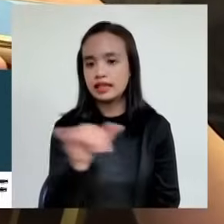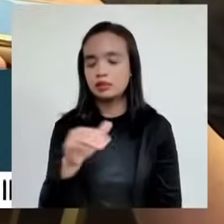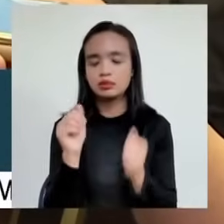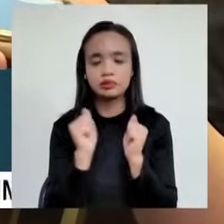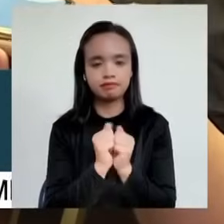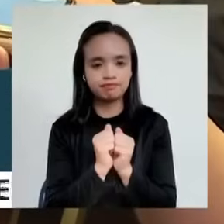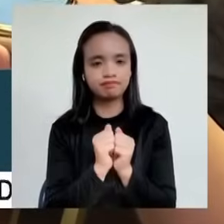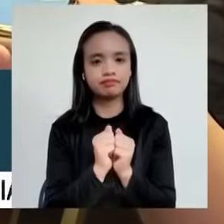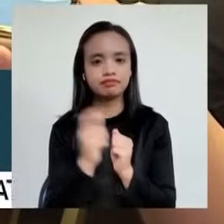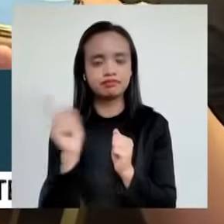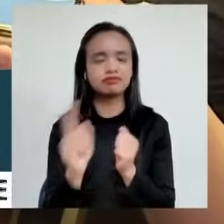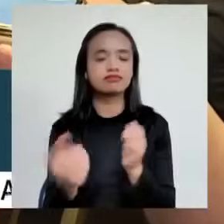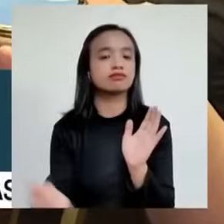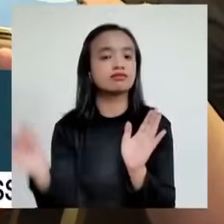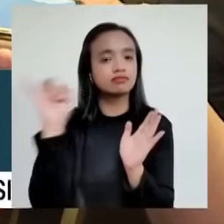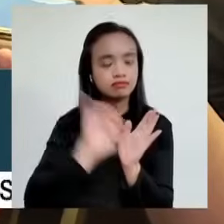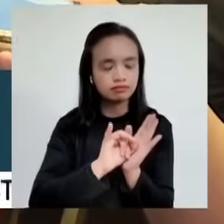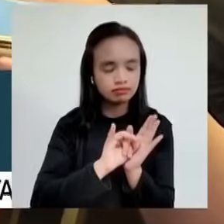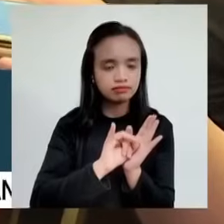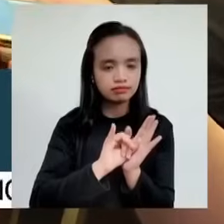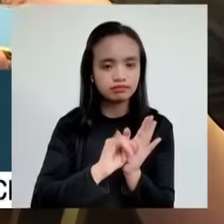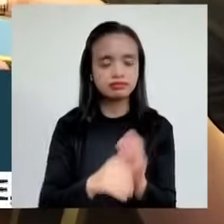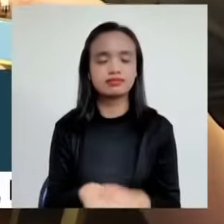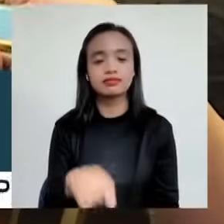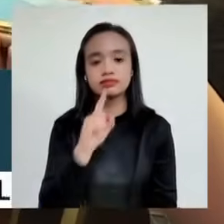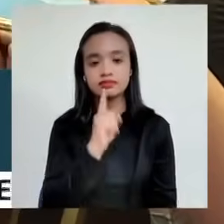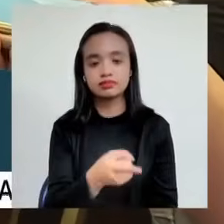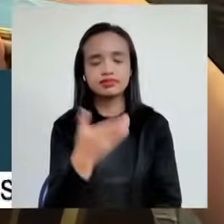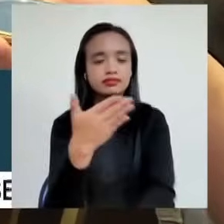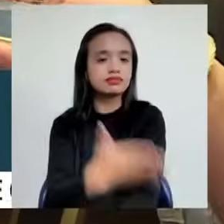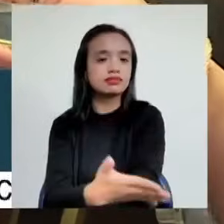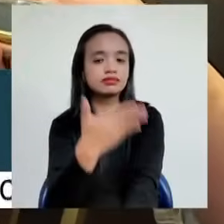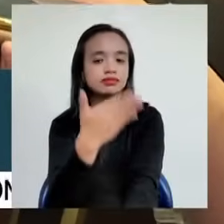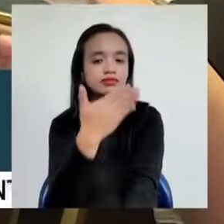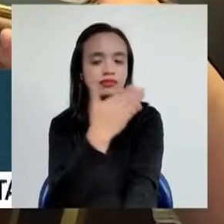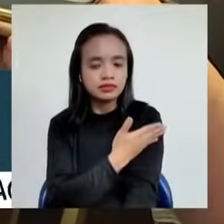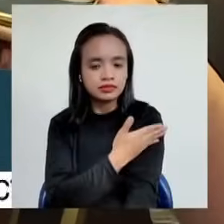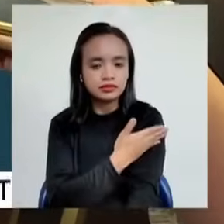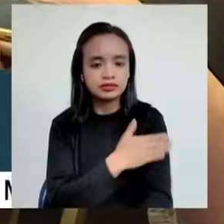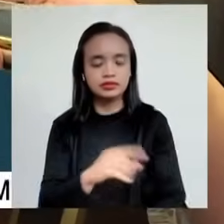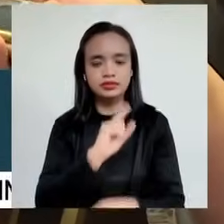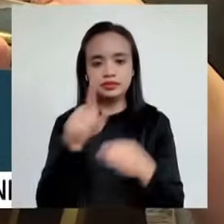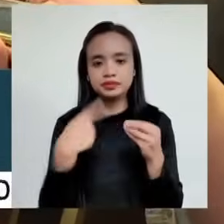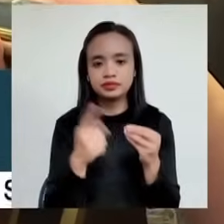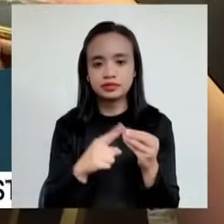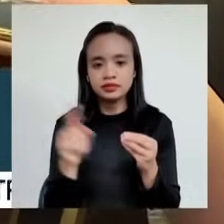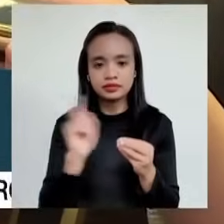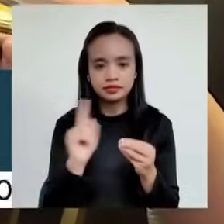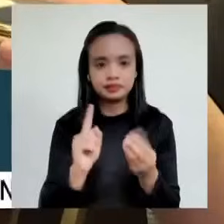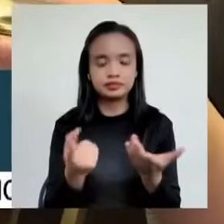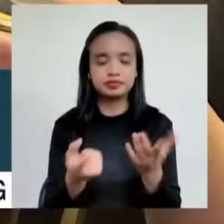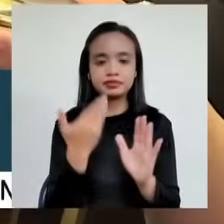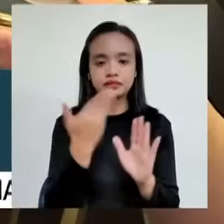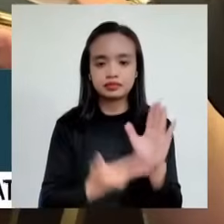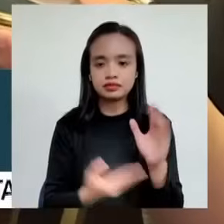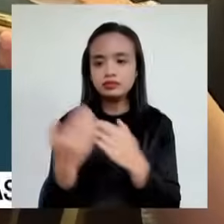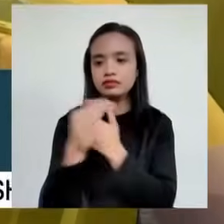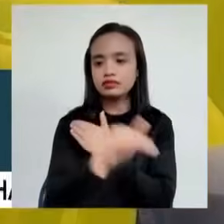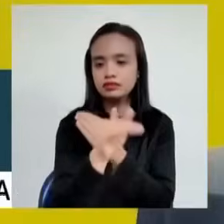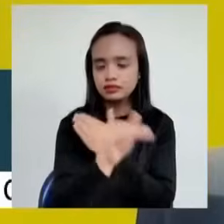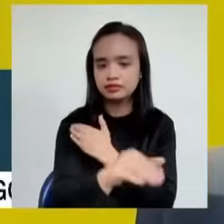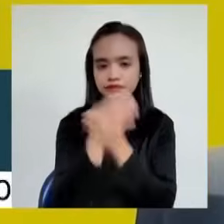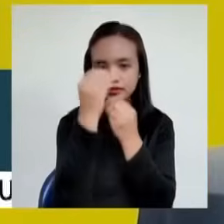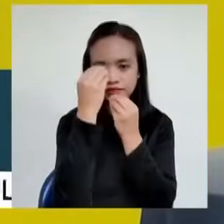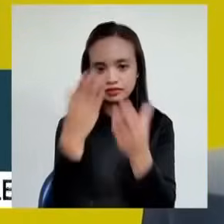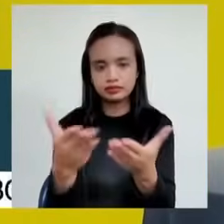an investment-led growth is really improvement with regards to greater transparency and accountability on public